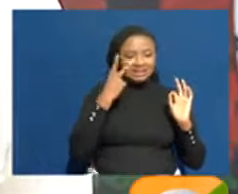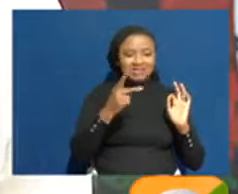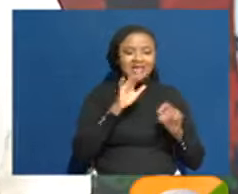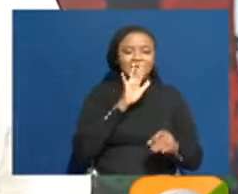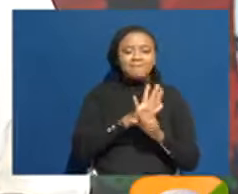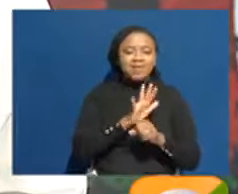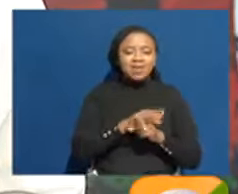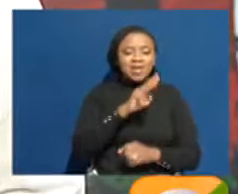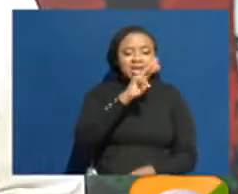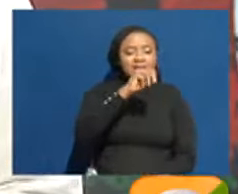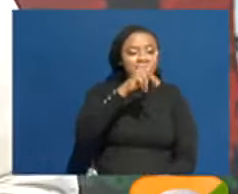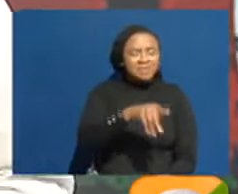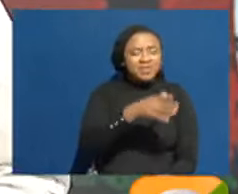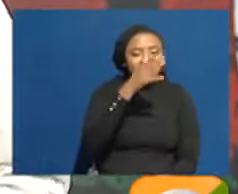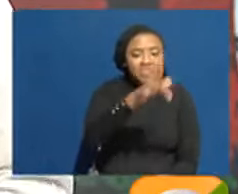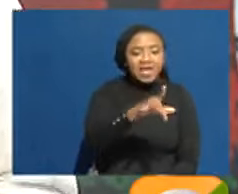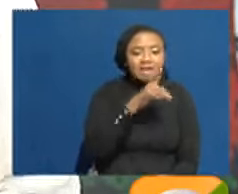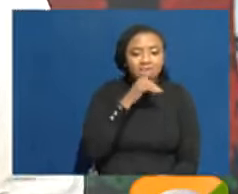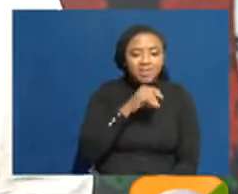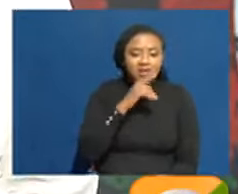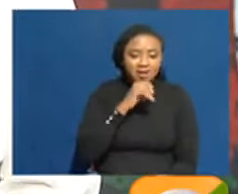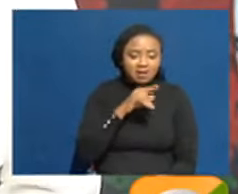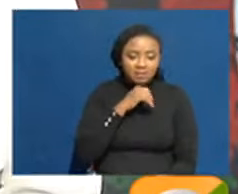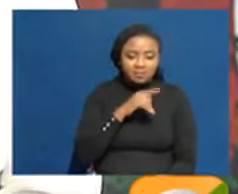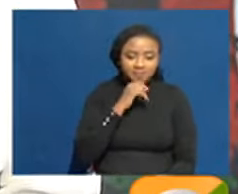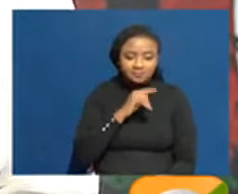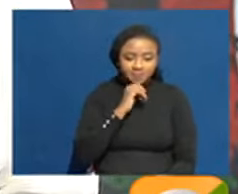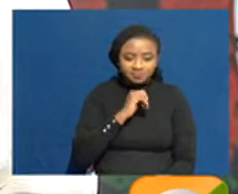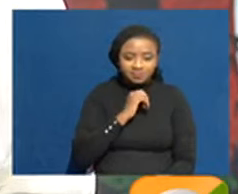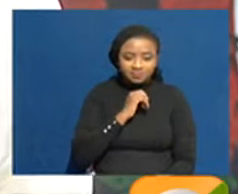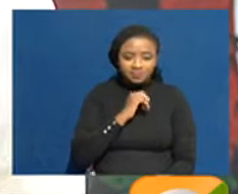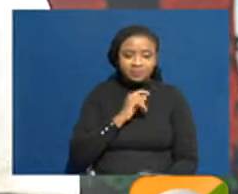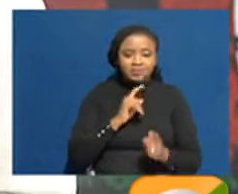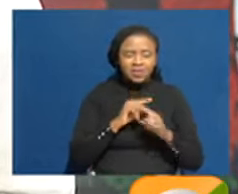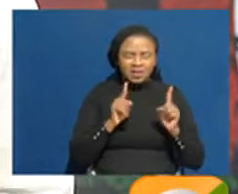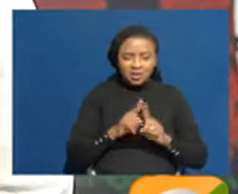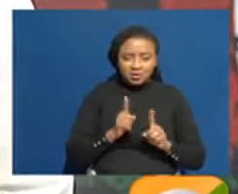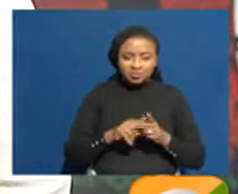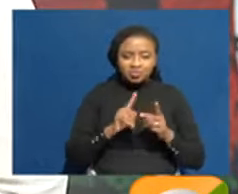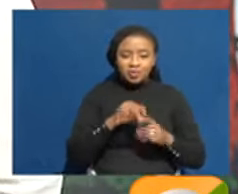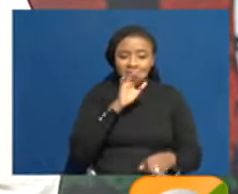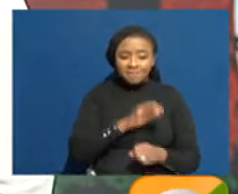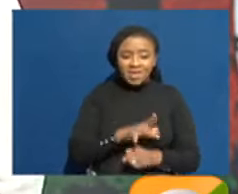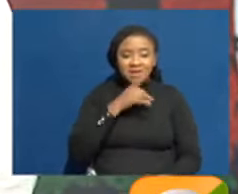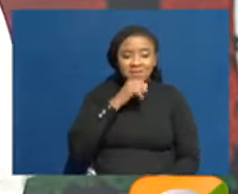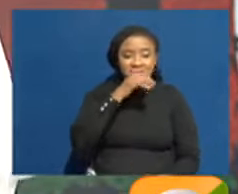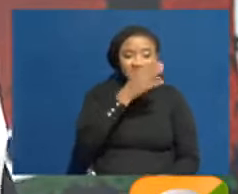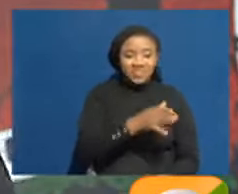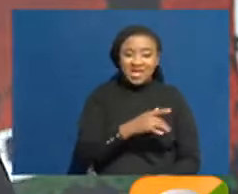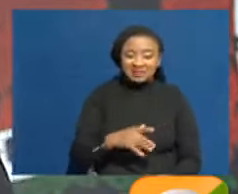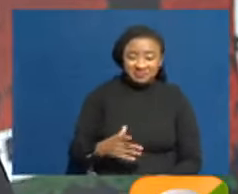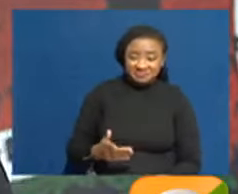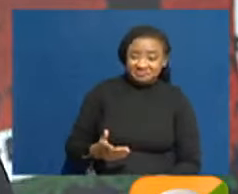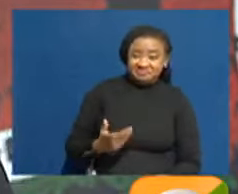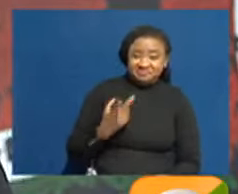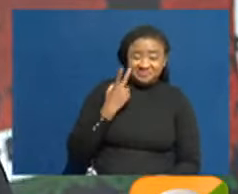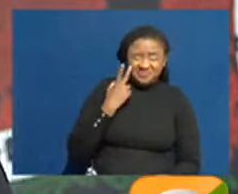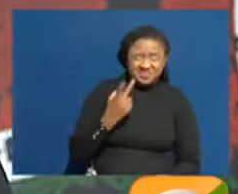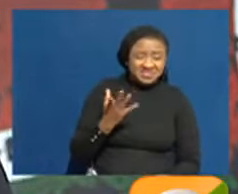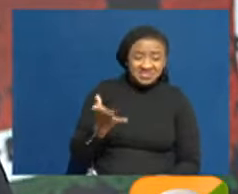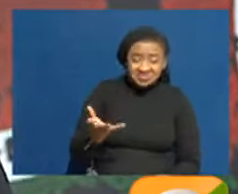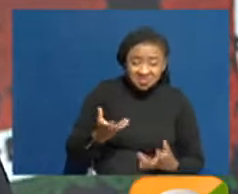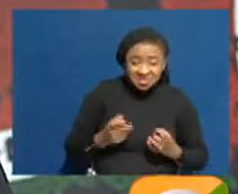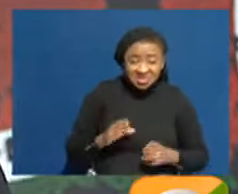of members of parliament are men. And the majority of men don't see the value in having more